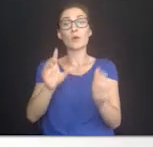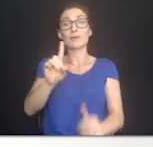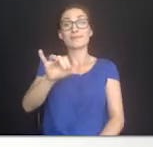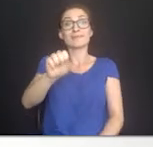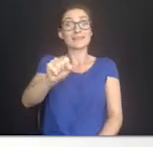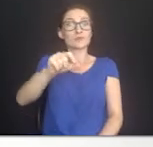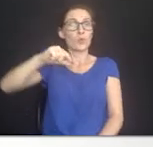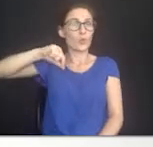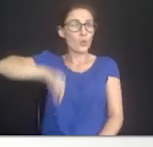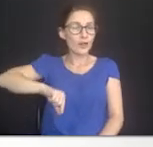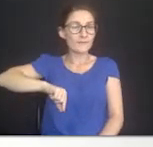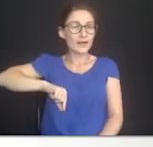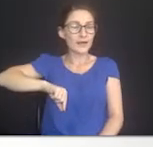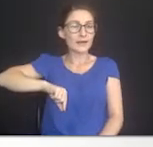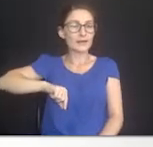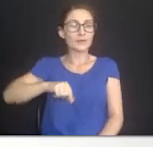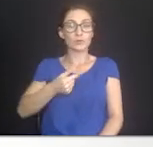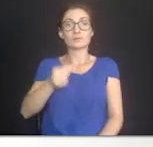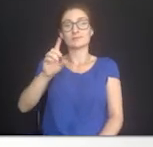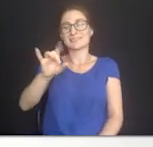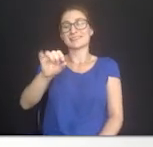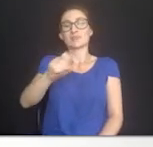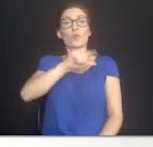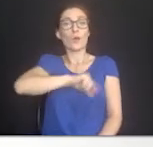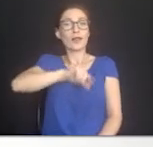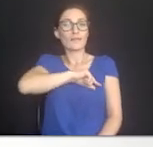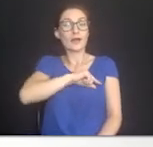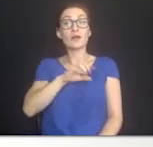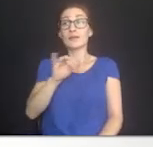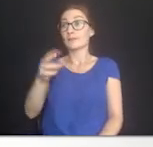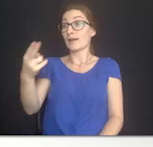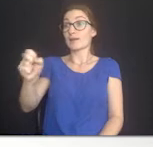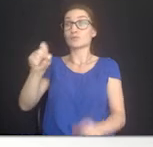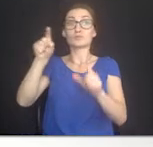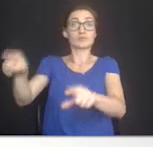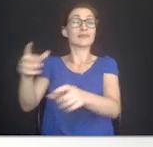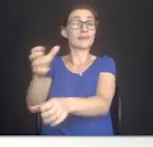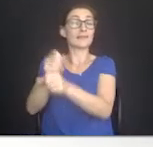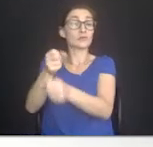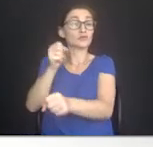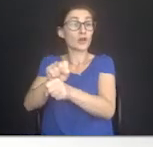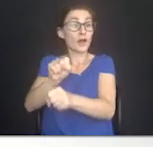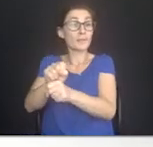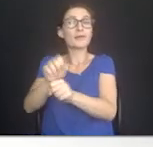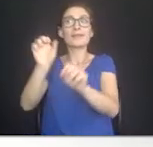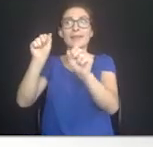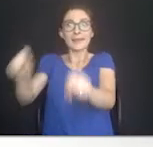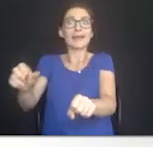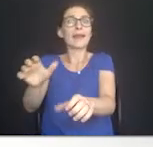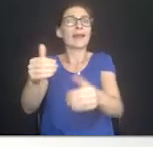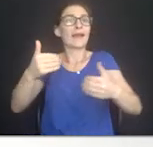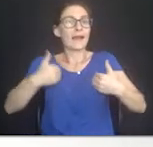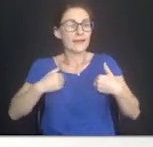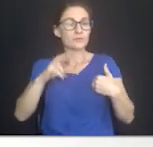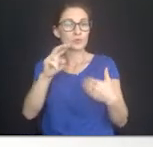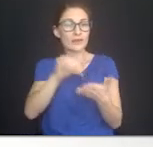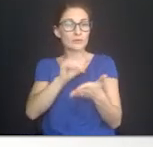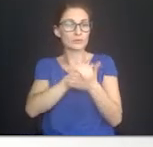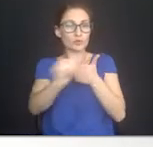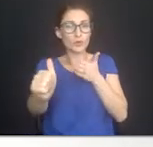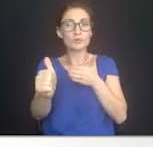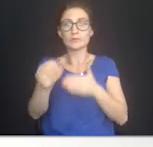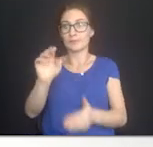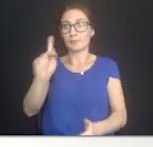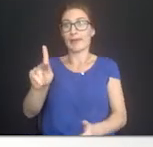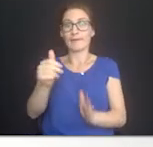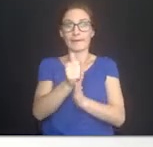if they're in high school and they get a job, they could end up with $2,000 in a bank account, right? And so it's very easy and quick that we end up in this problem.